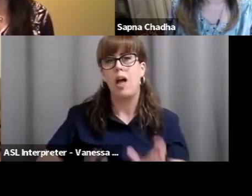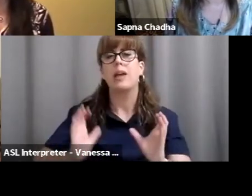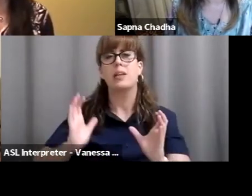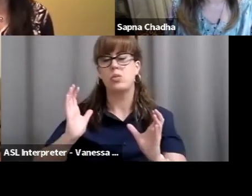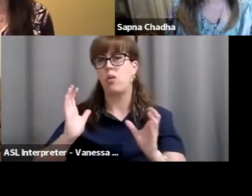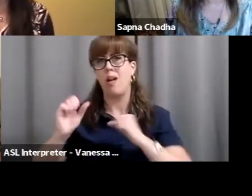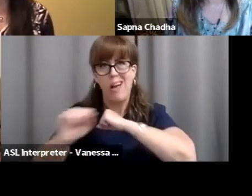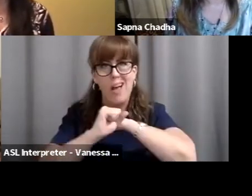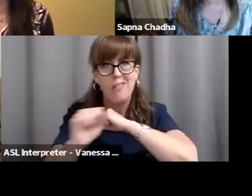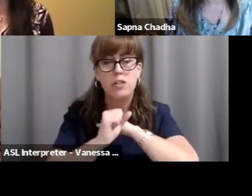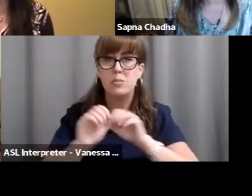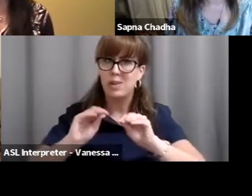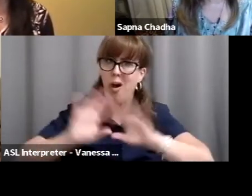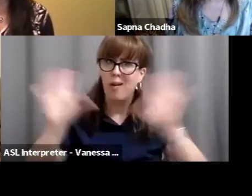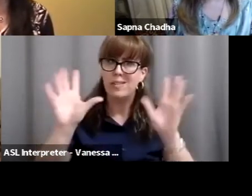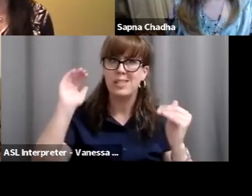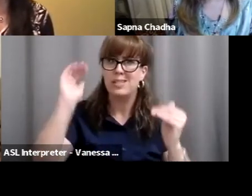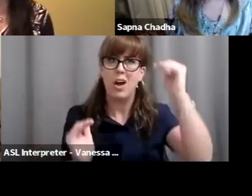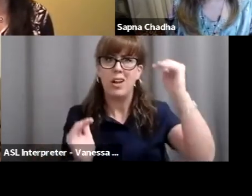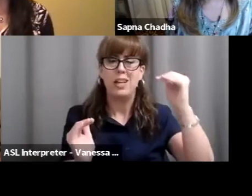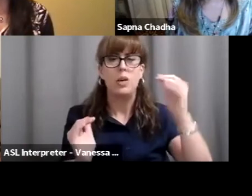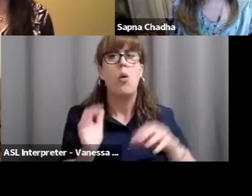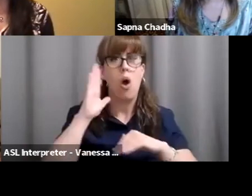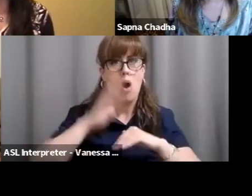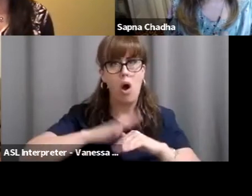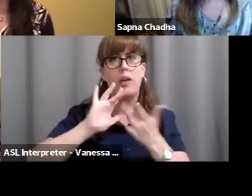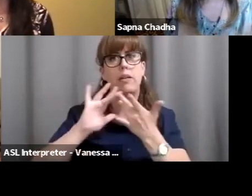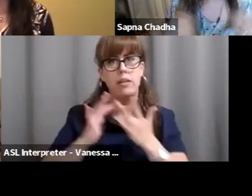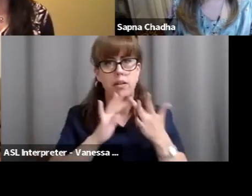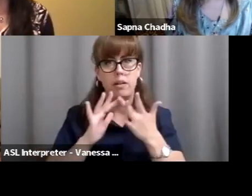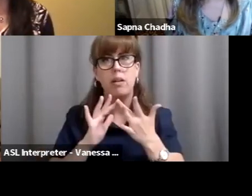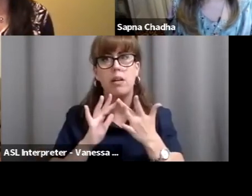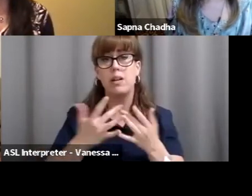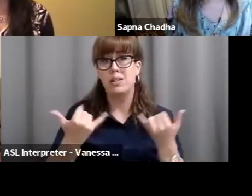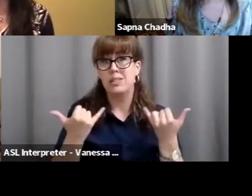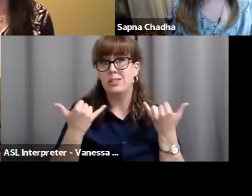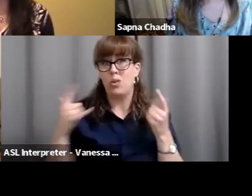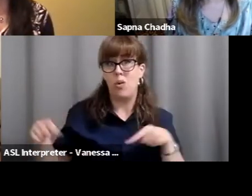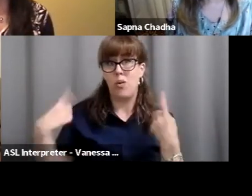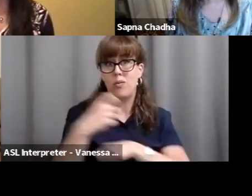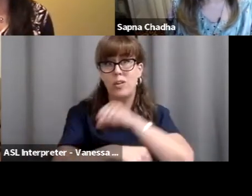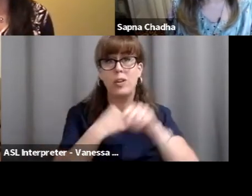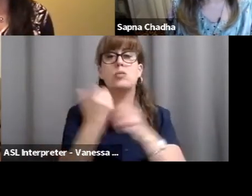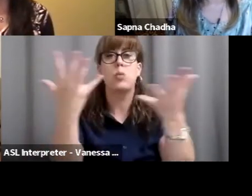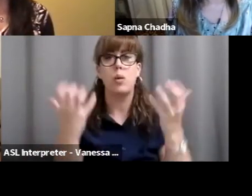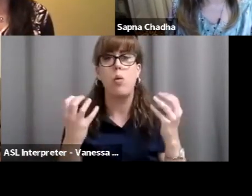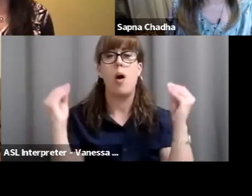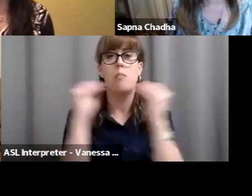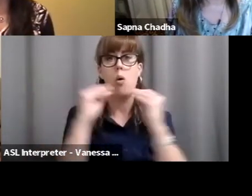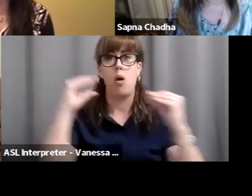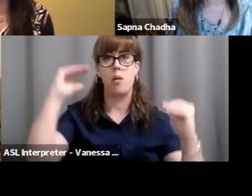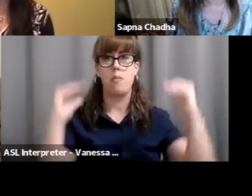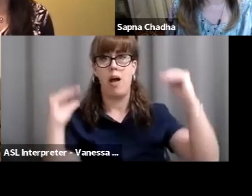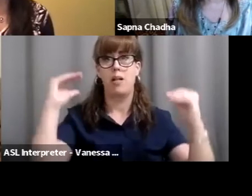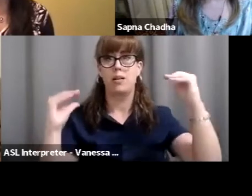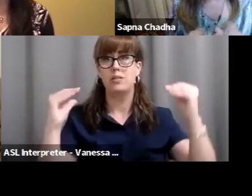unequal internet? And so over the last 5 years, we've committed to getting more of a balance on the internet. We have a program called